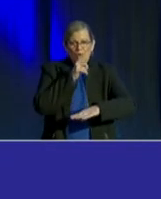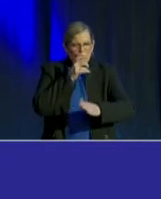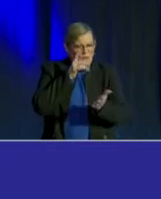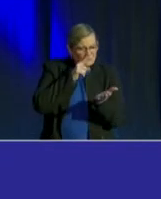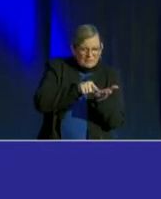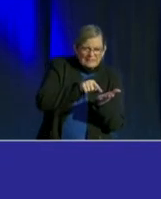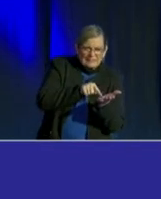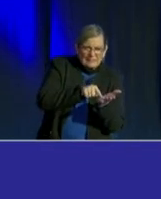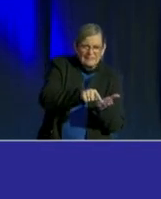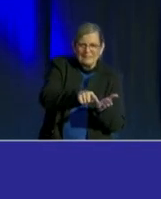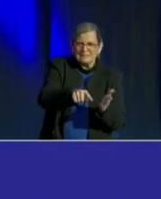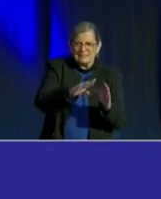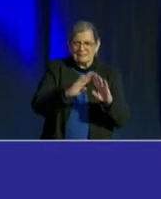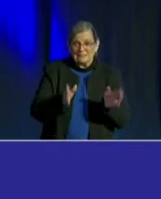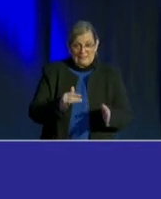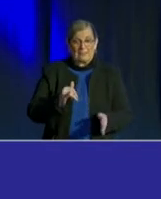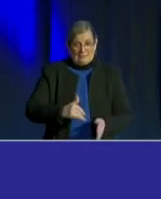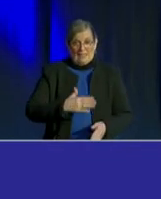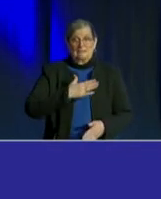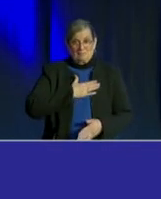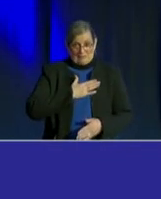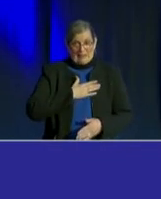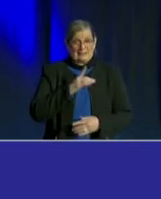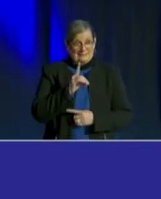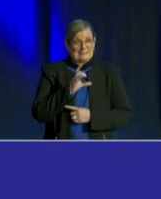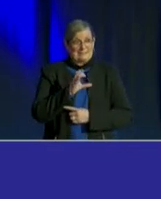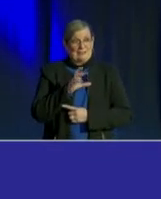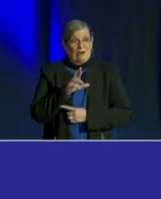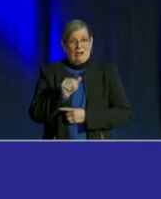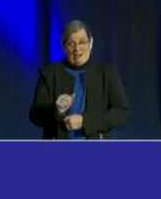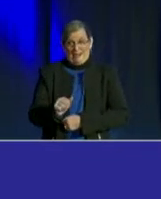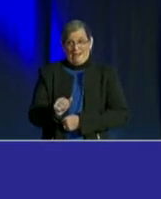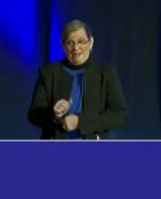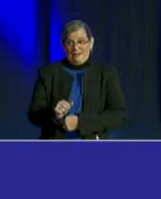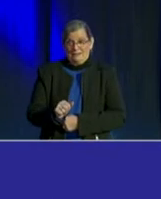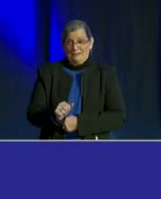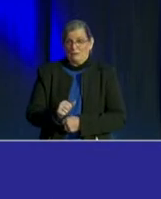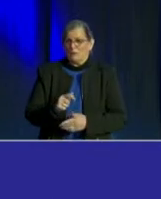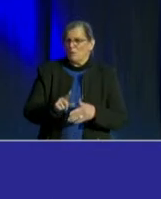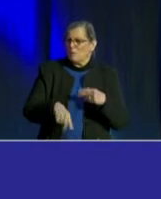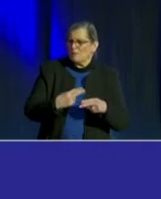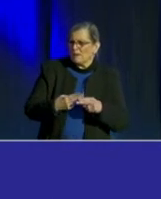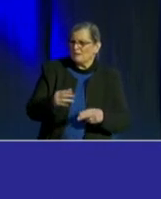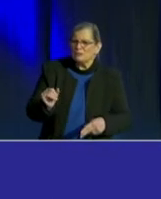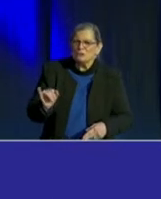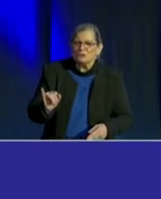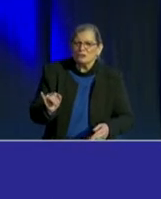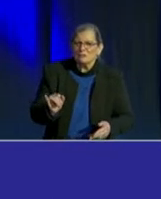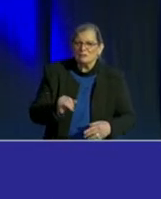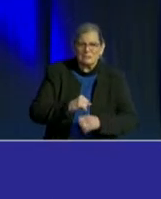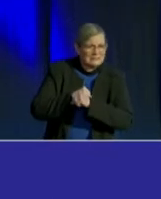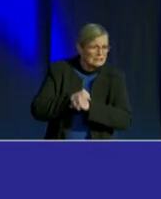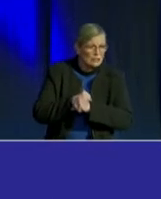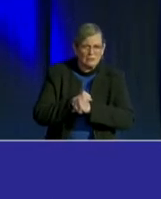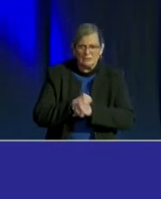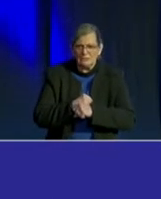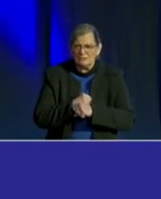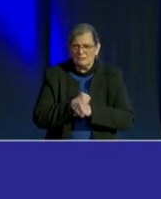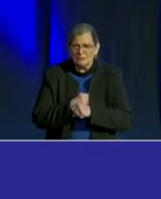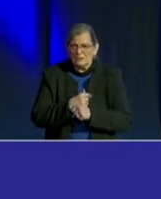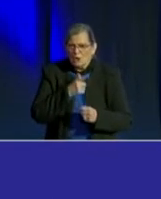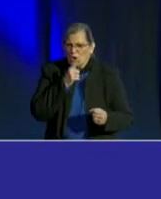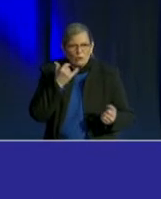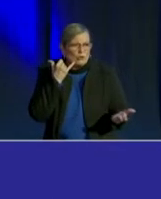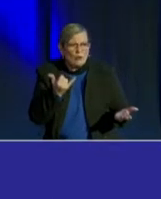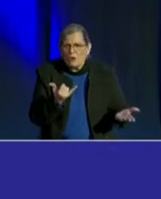you need to find out what are you covered with. Well, that's insurance, securities, and banking. So who are you gonna call?